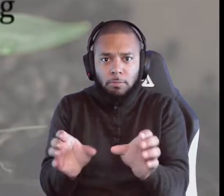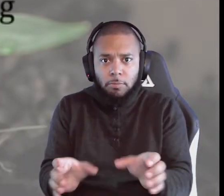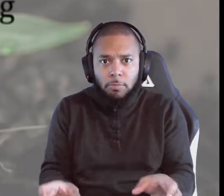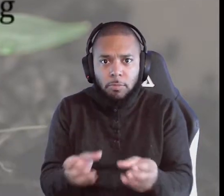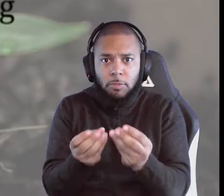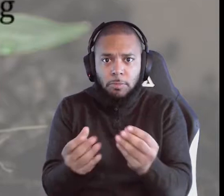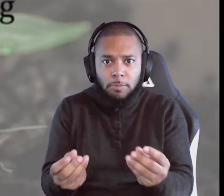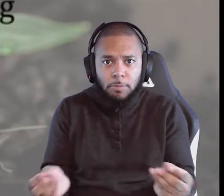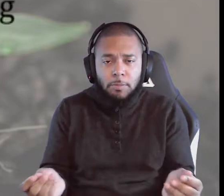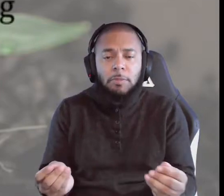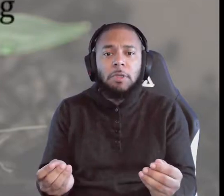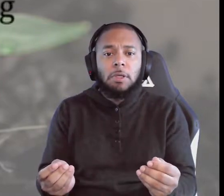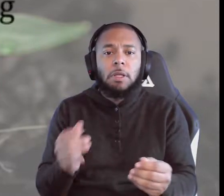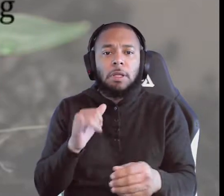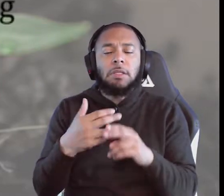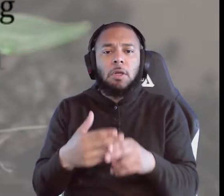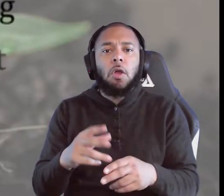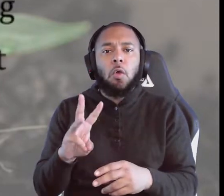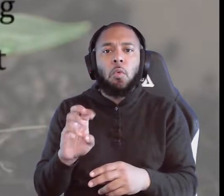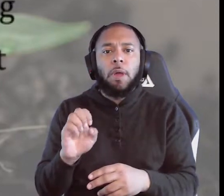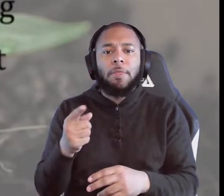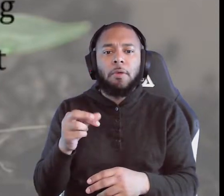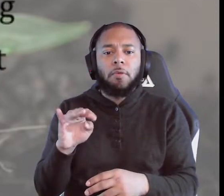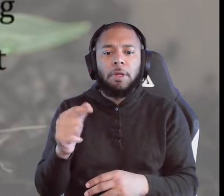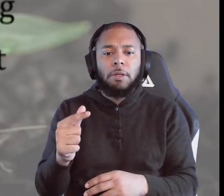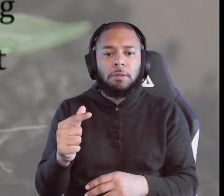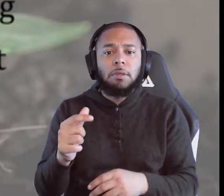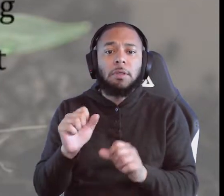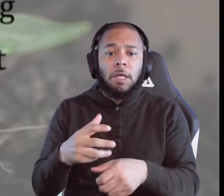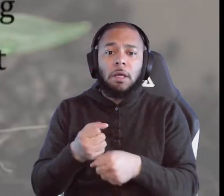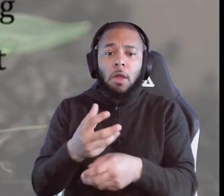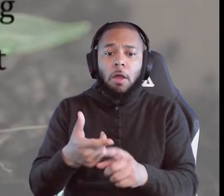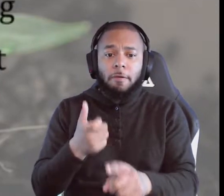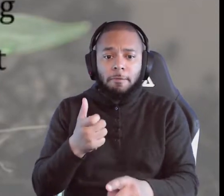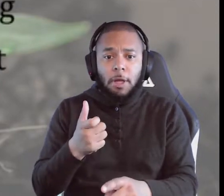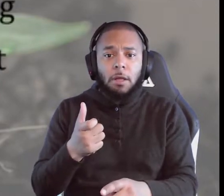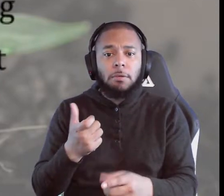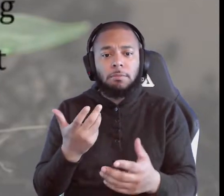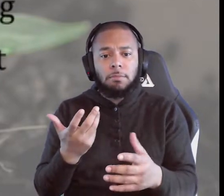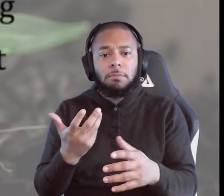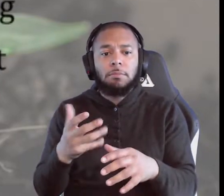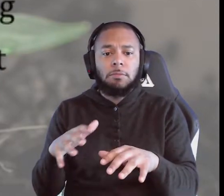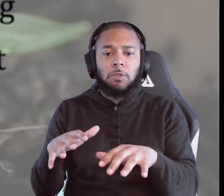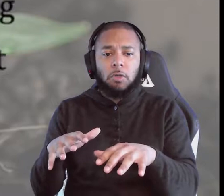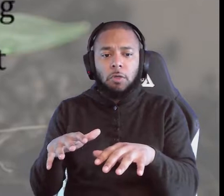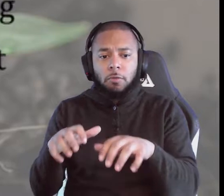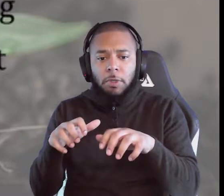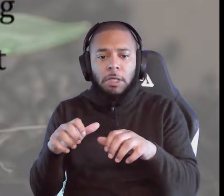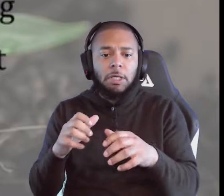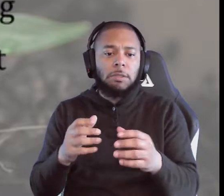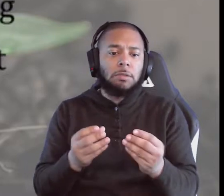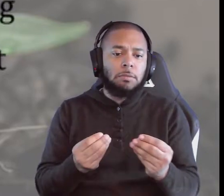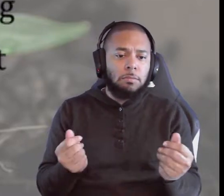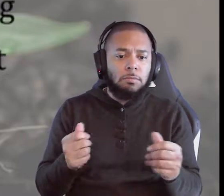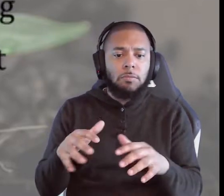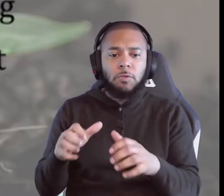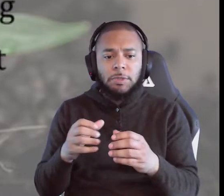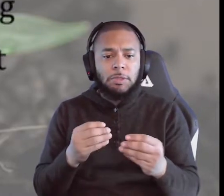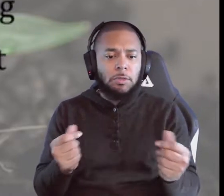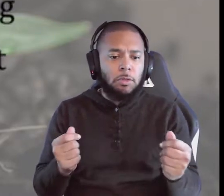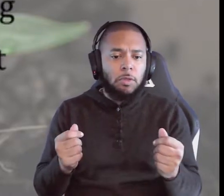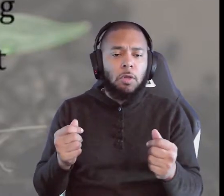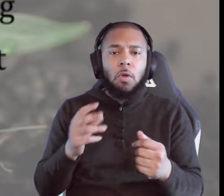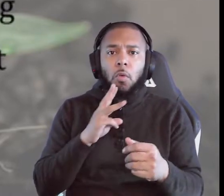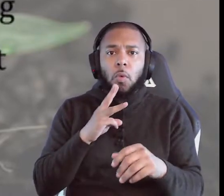thawing processes. It can also occur from water movement against rocks. It can also occur from wind blowing